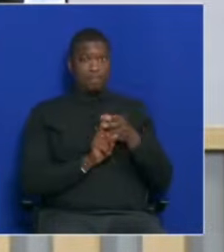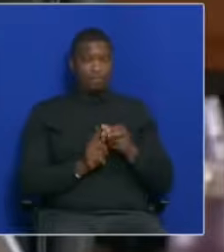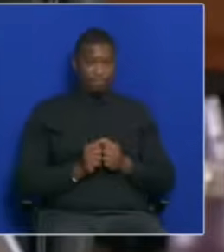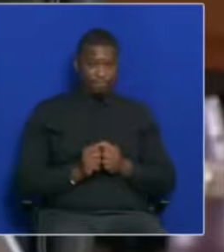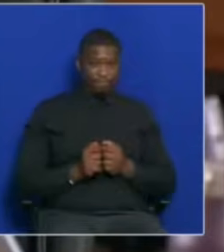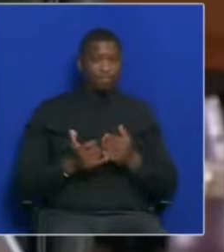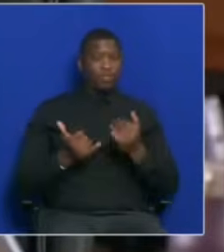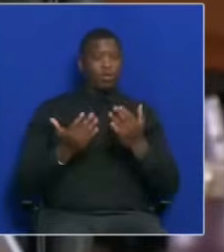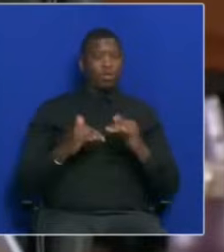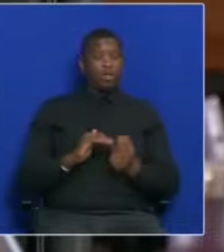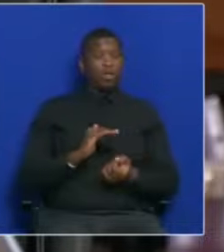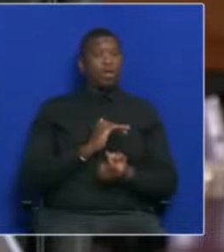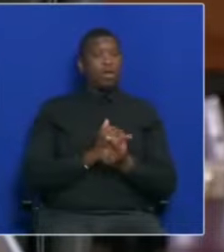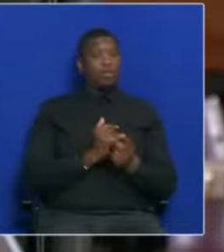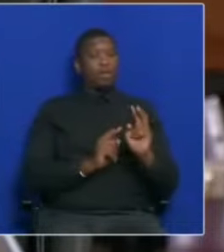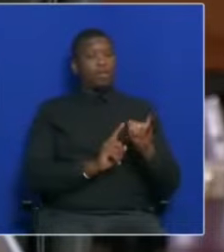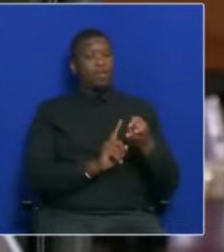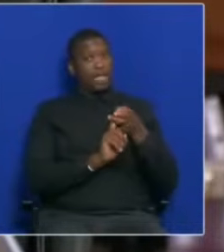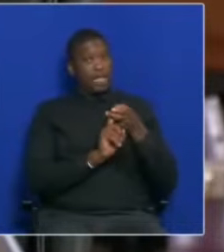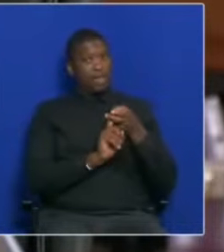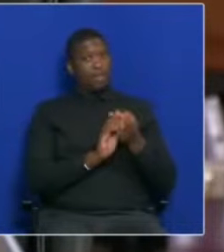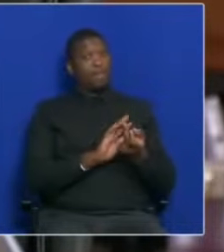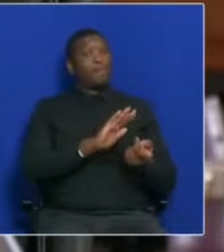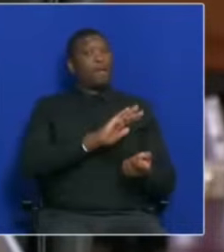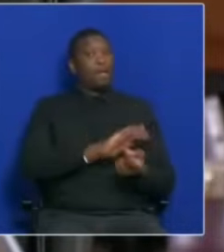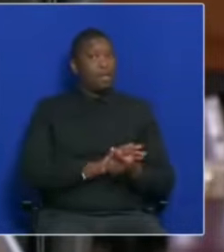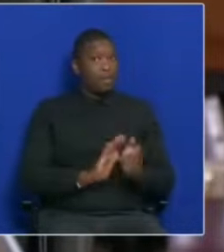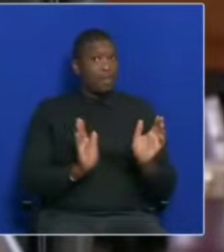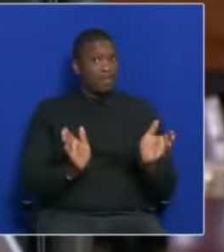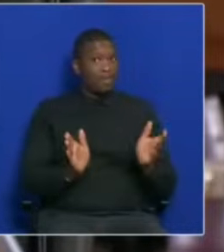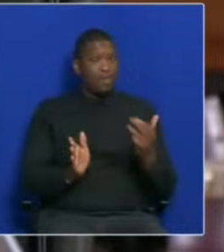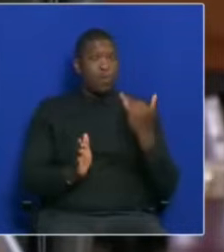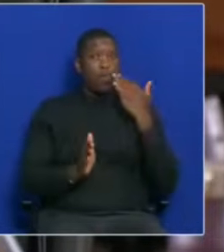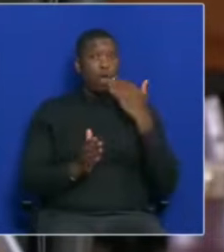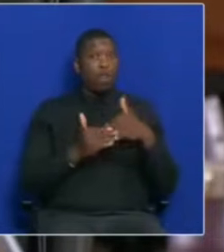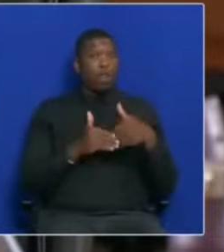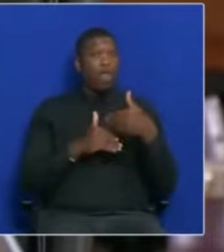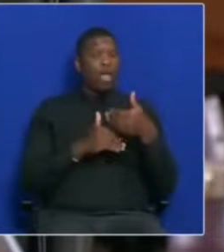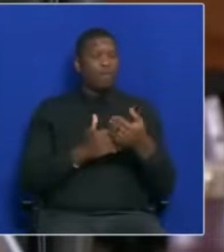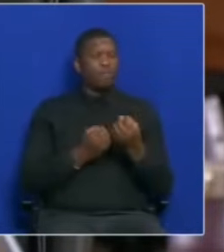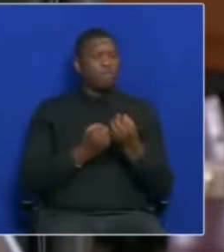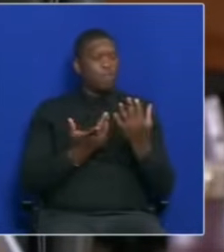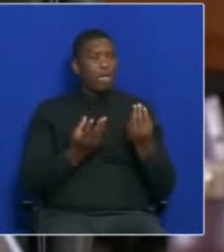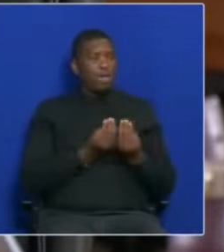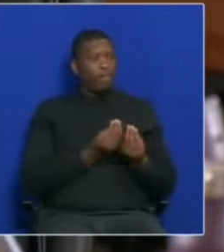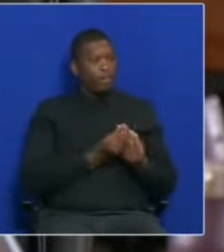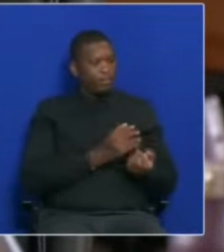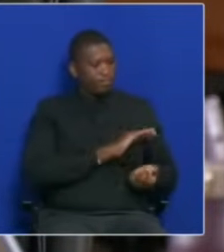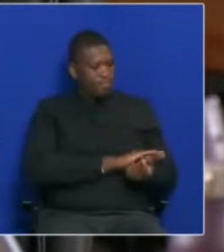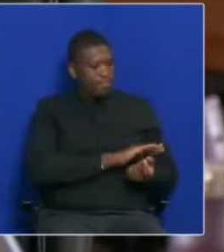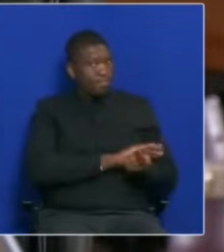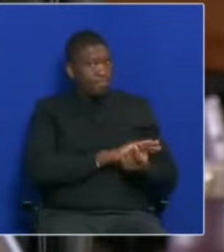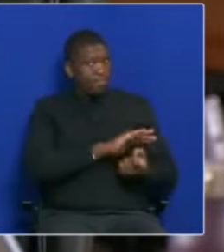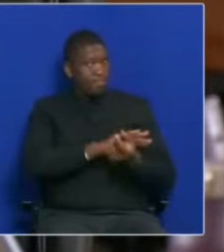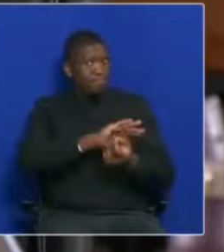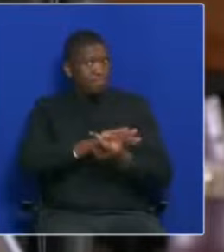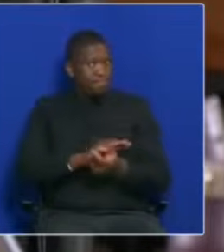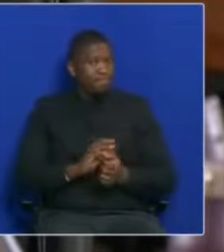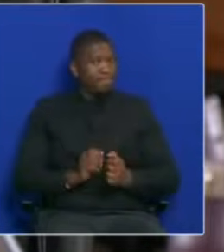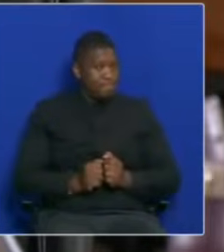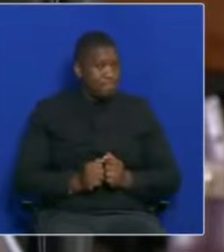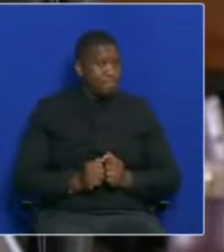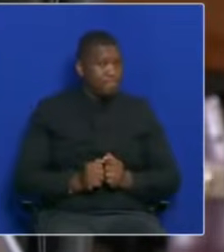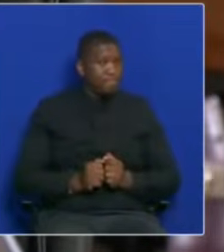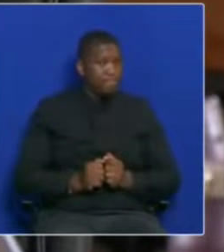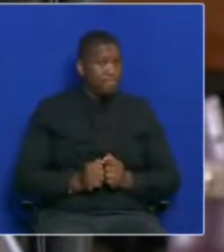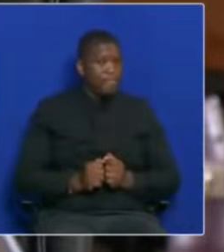kidnapping happens after a lot of this has happened. So I'll focus